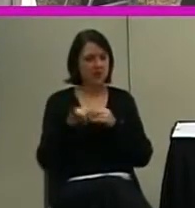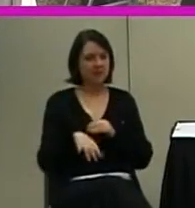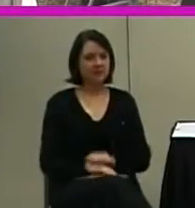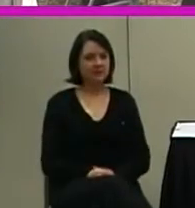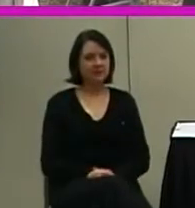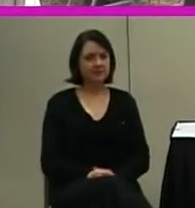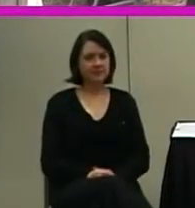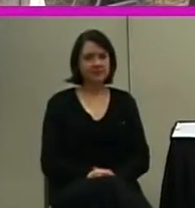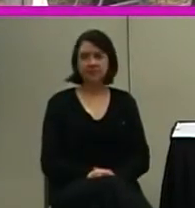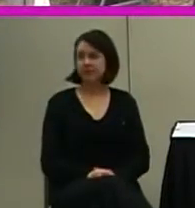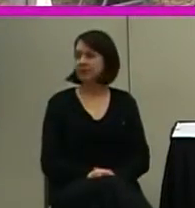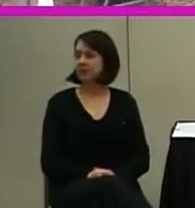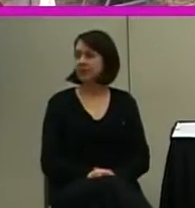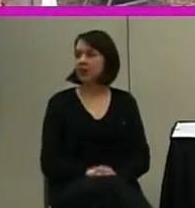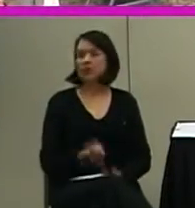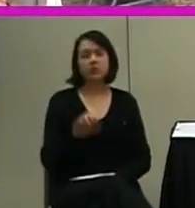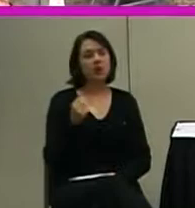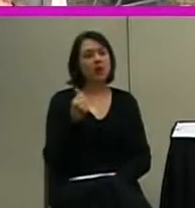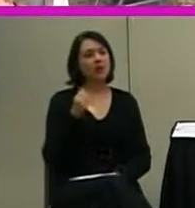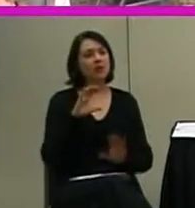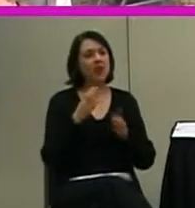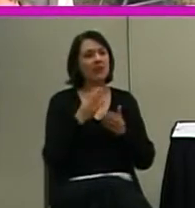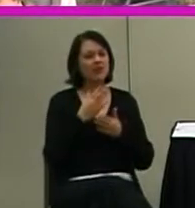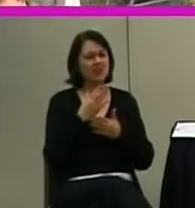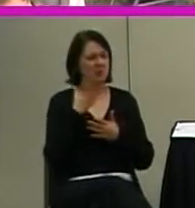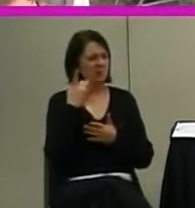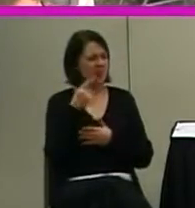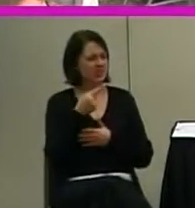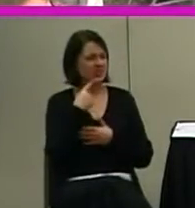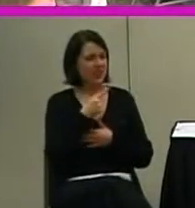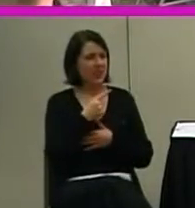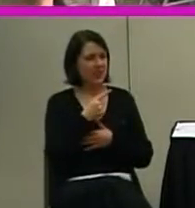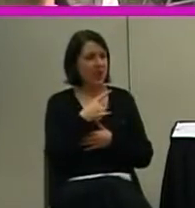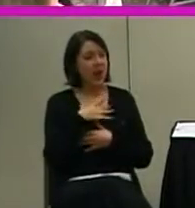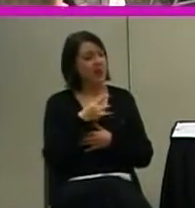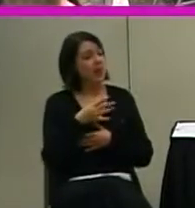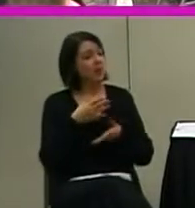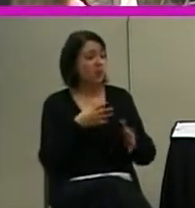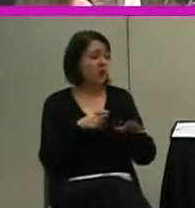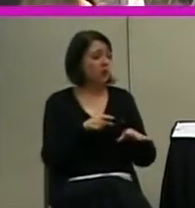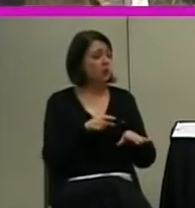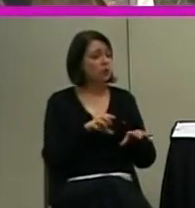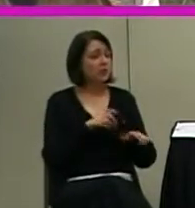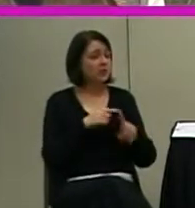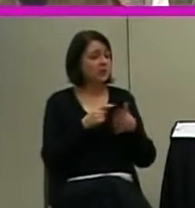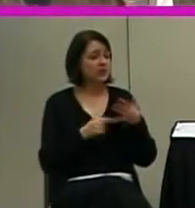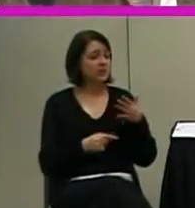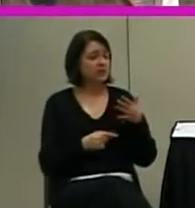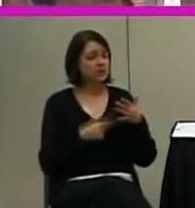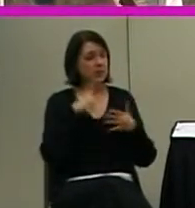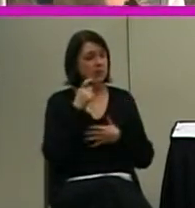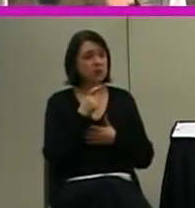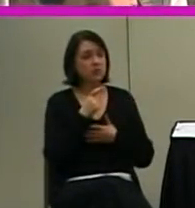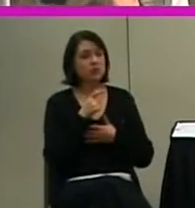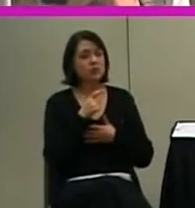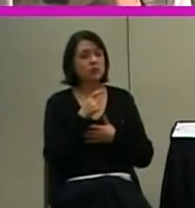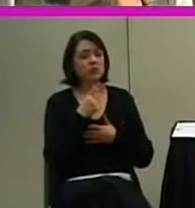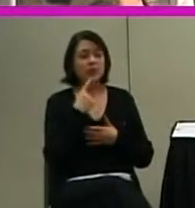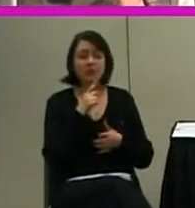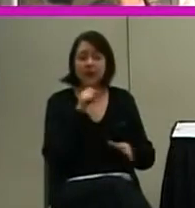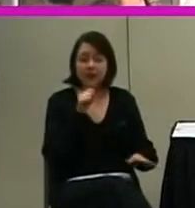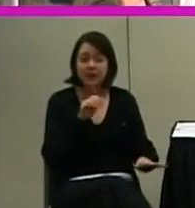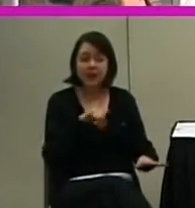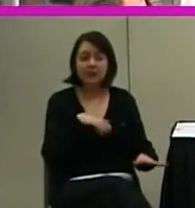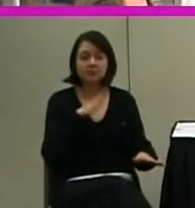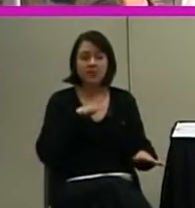test. So the rest of the class is kind of questioning why she's saying, I like the way you know, as you're giving him all these cues, not yet, all that